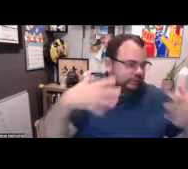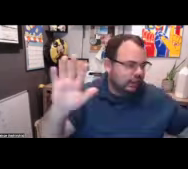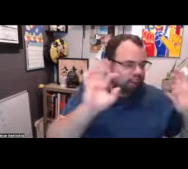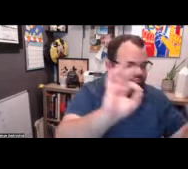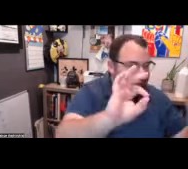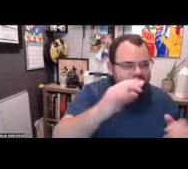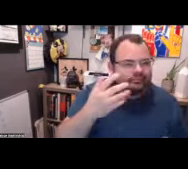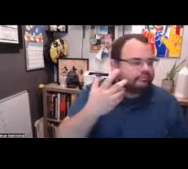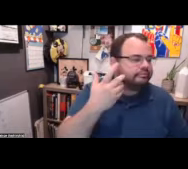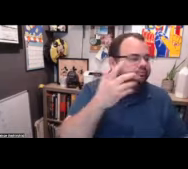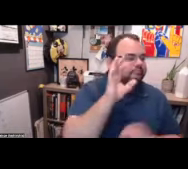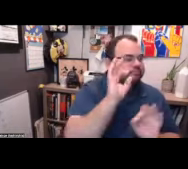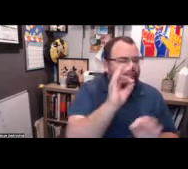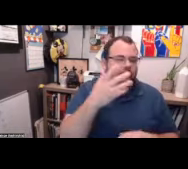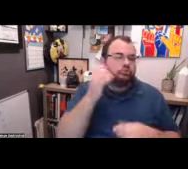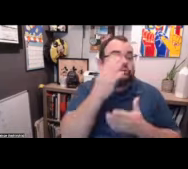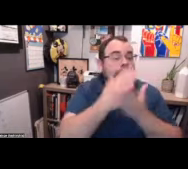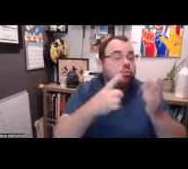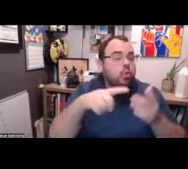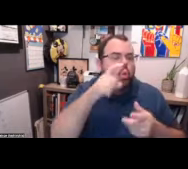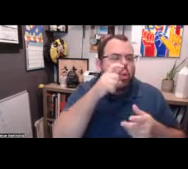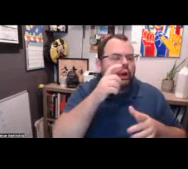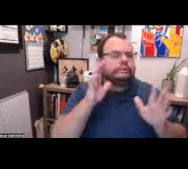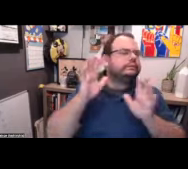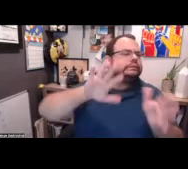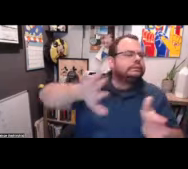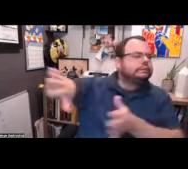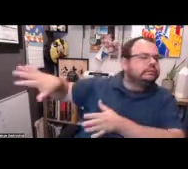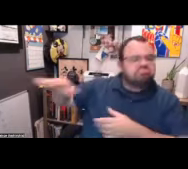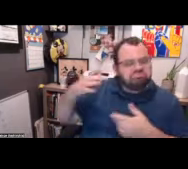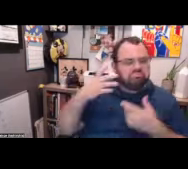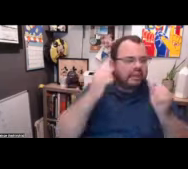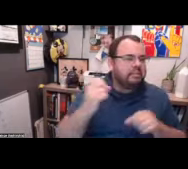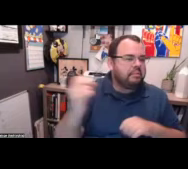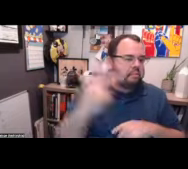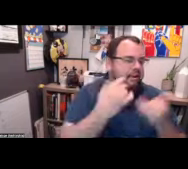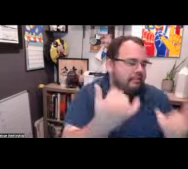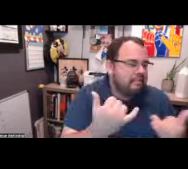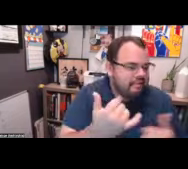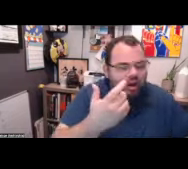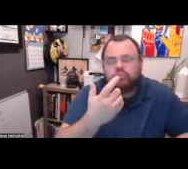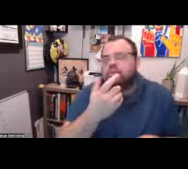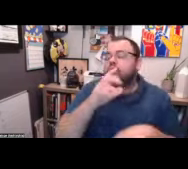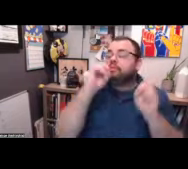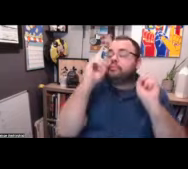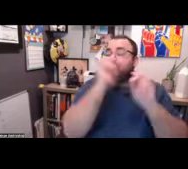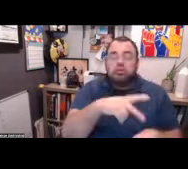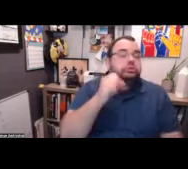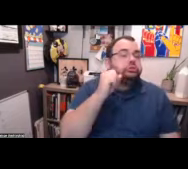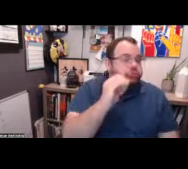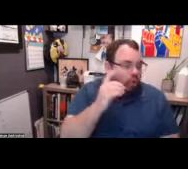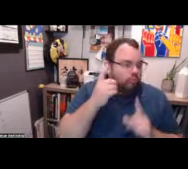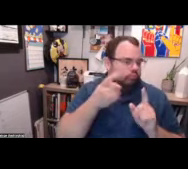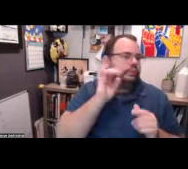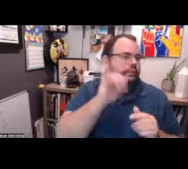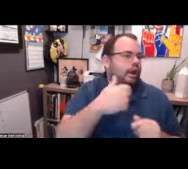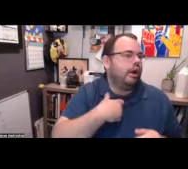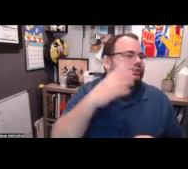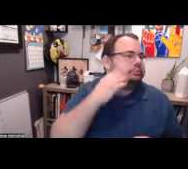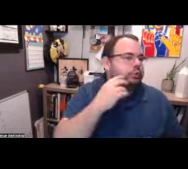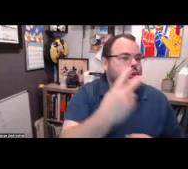Okay, so that is the surgery video. So some of you, I understand you don't want to watch it, so now